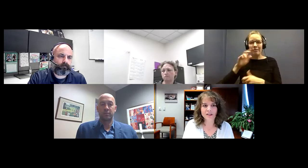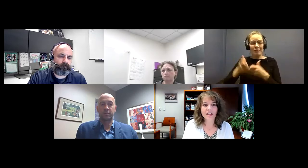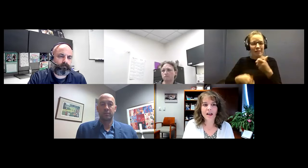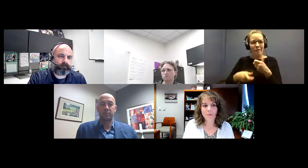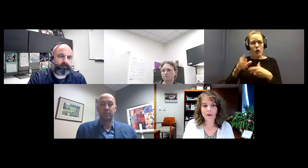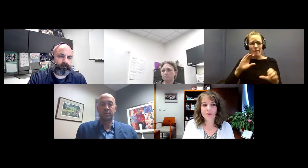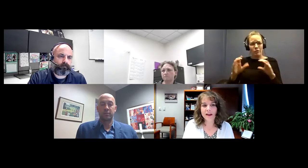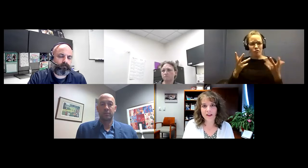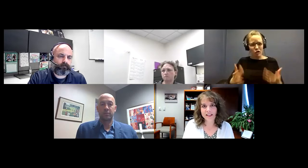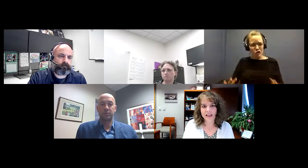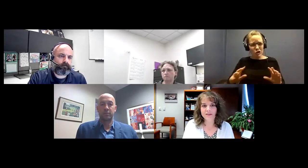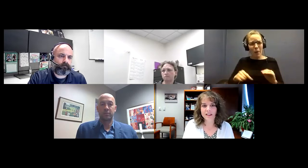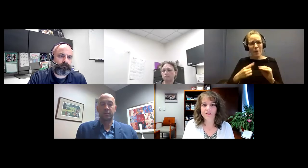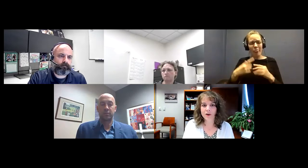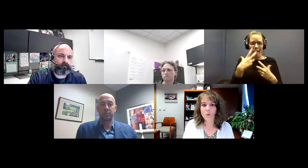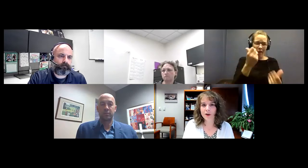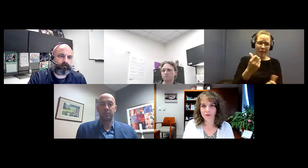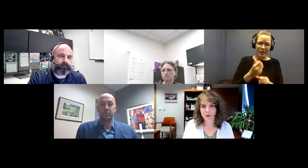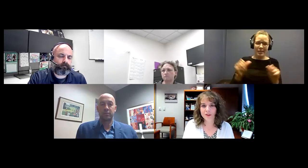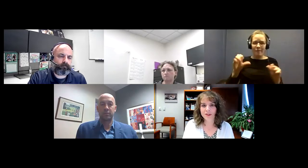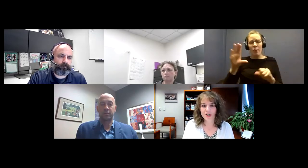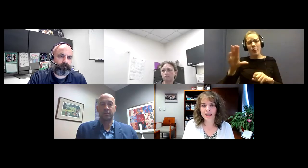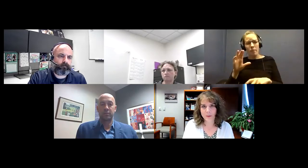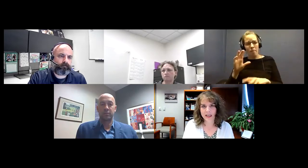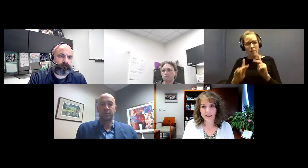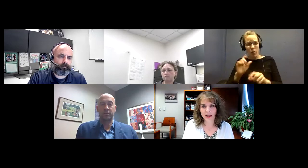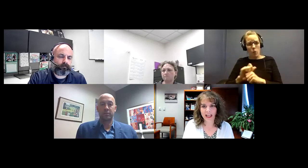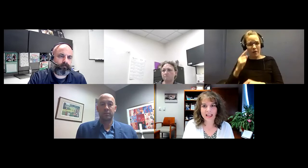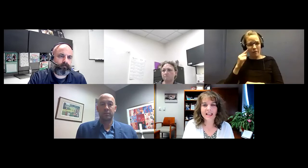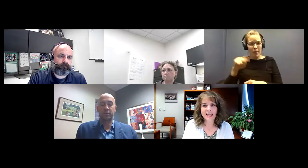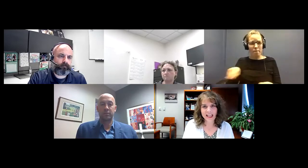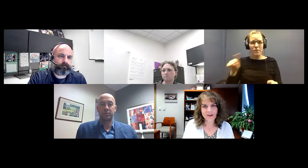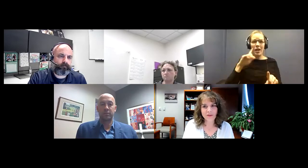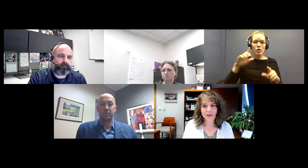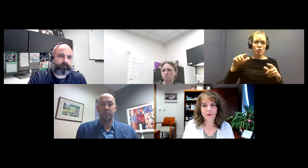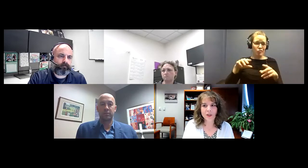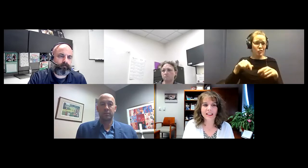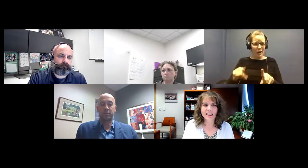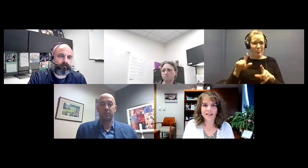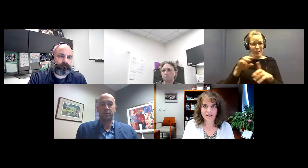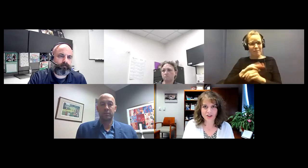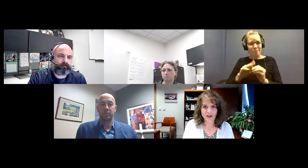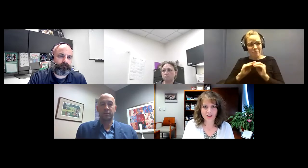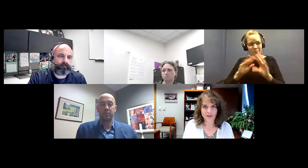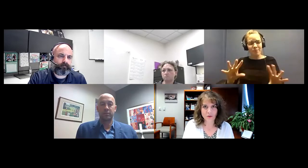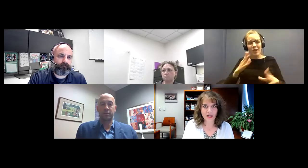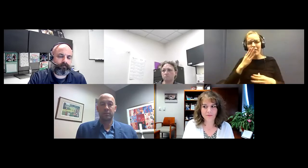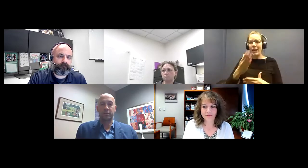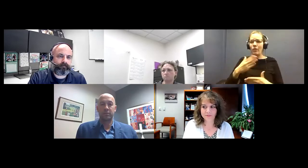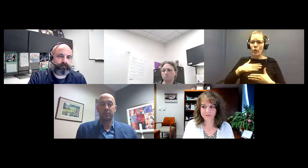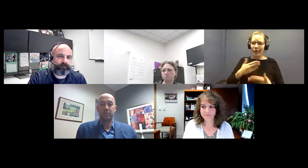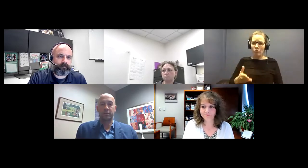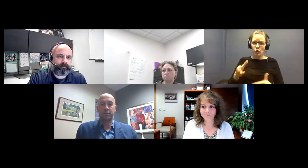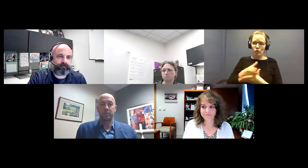conversations about the health and safety of their workforce during this pandemic. Thank you for your willingness to share your story.